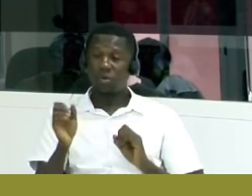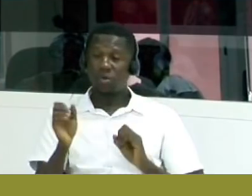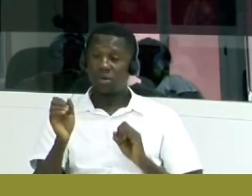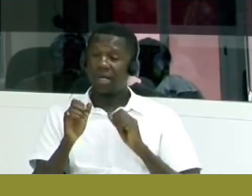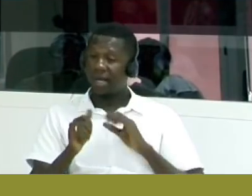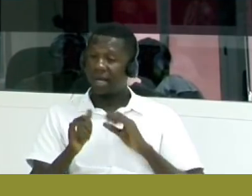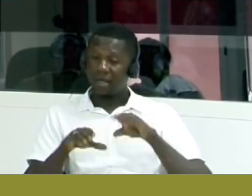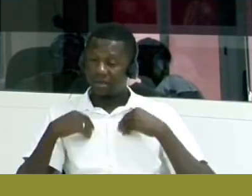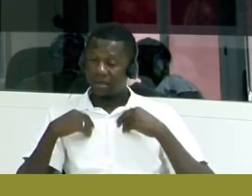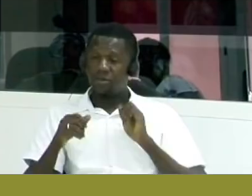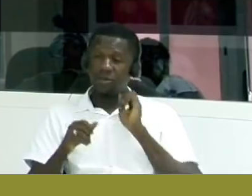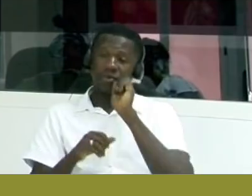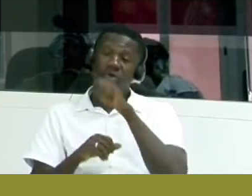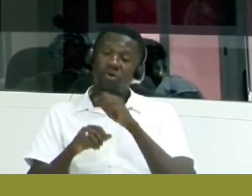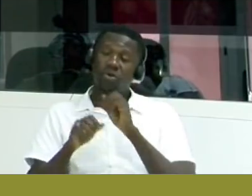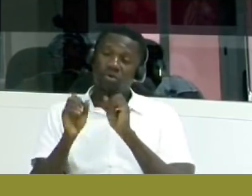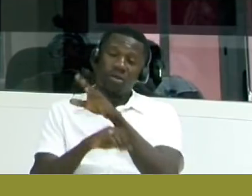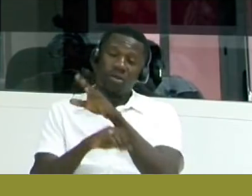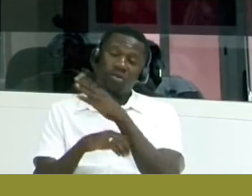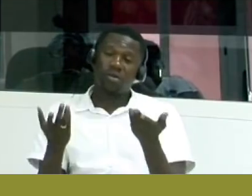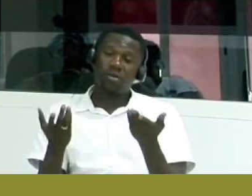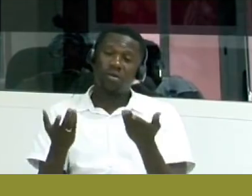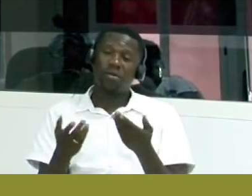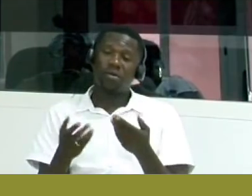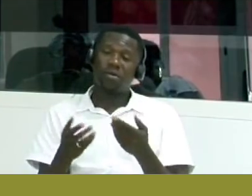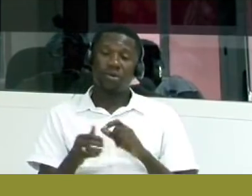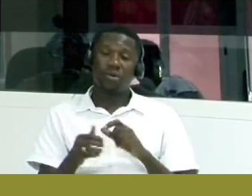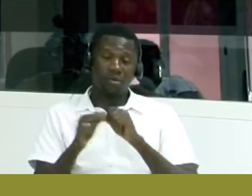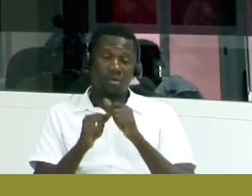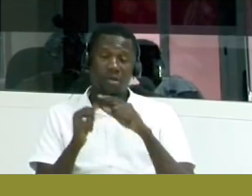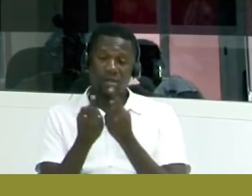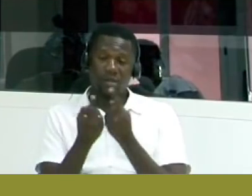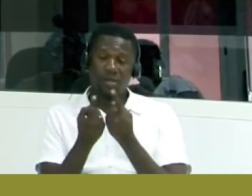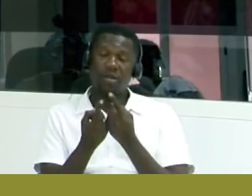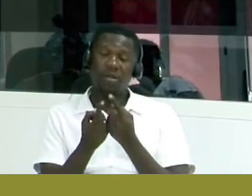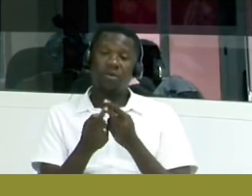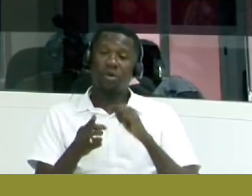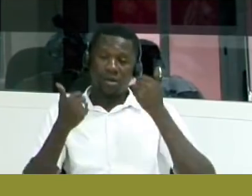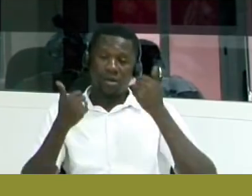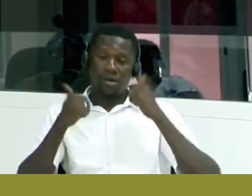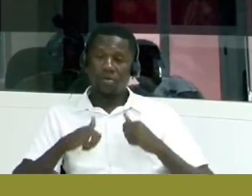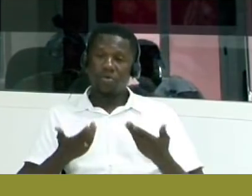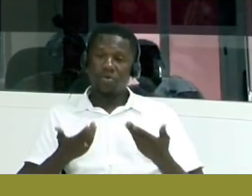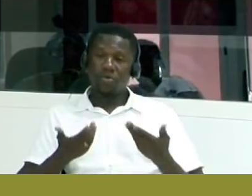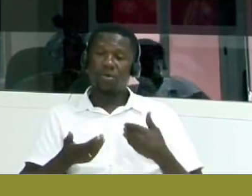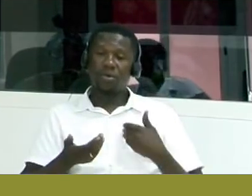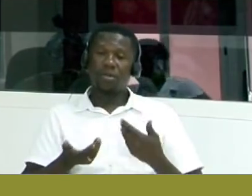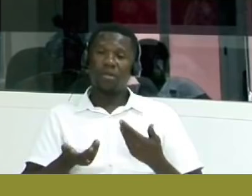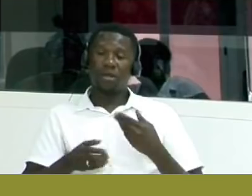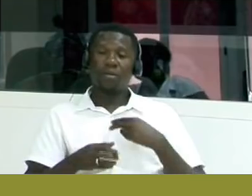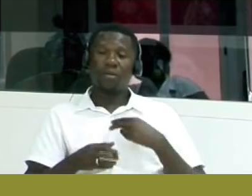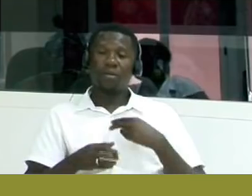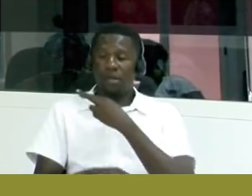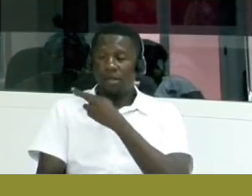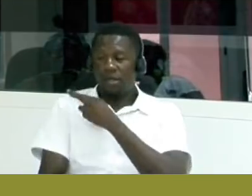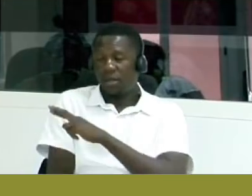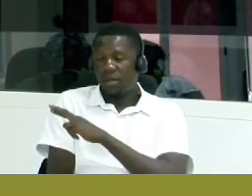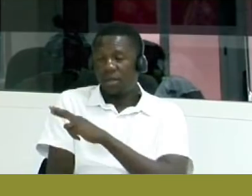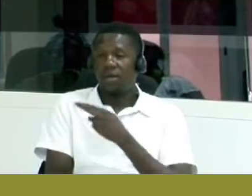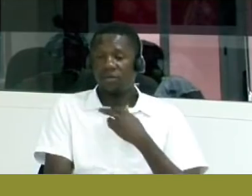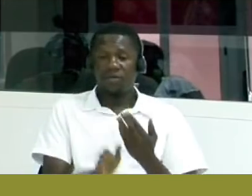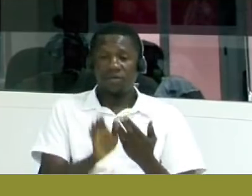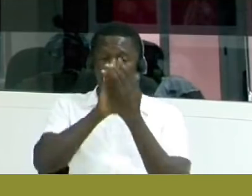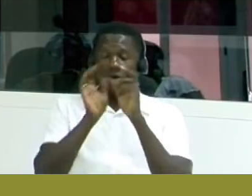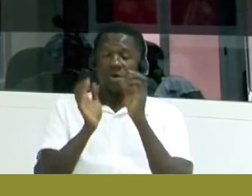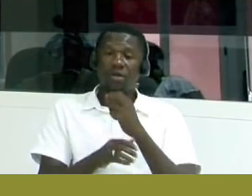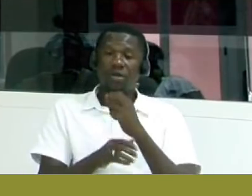Mm-hmm. So the best thing is what happened to me. Rather than me resigning and having to face other circumstances, I